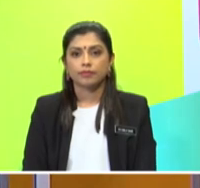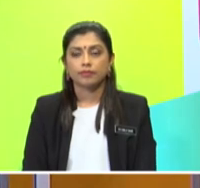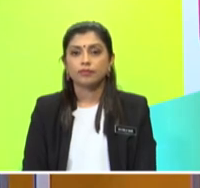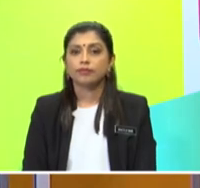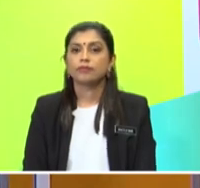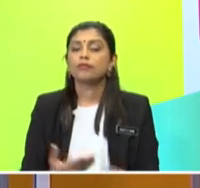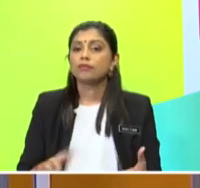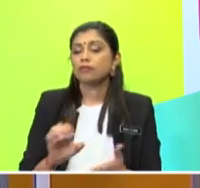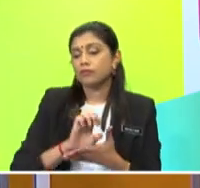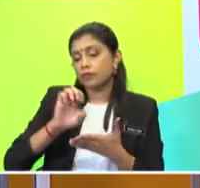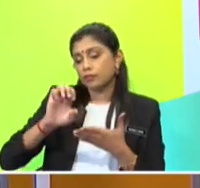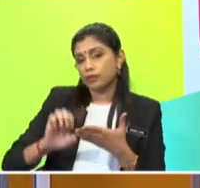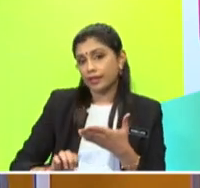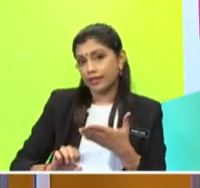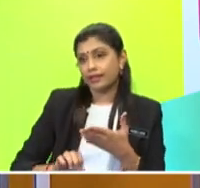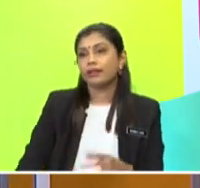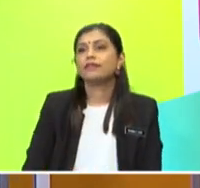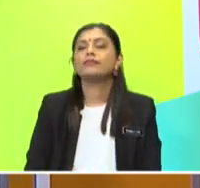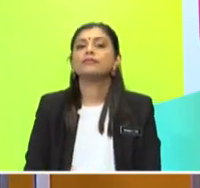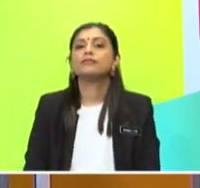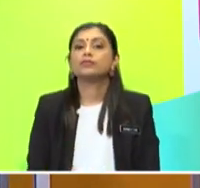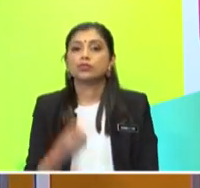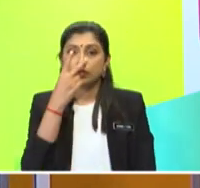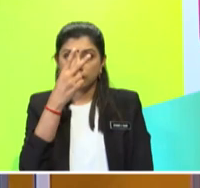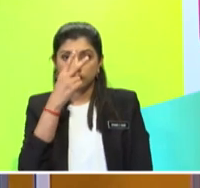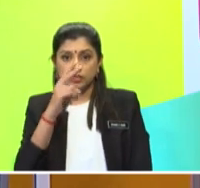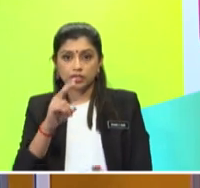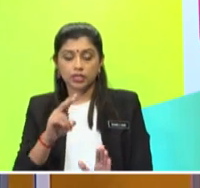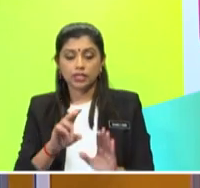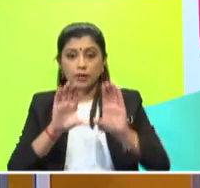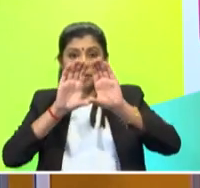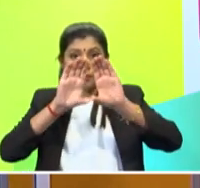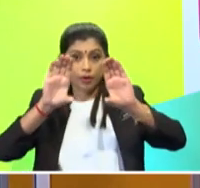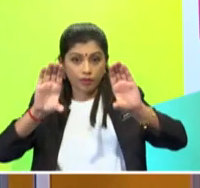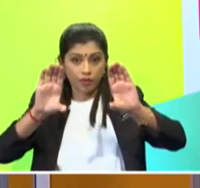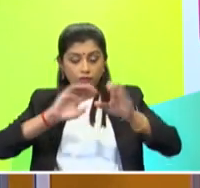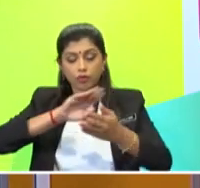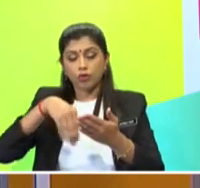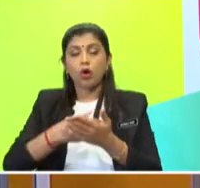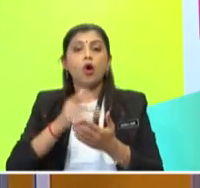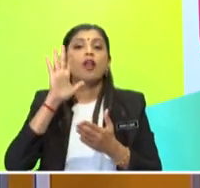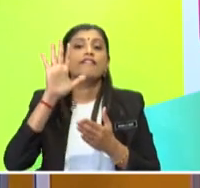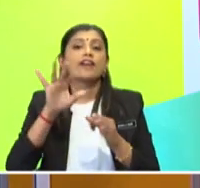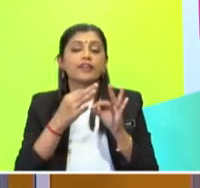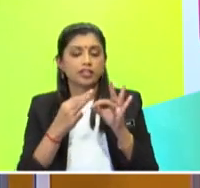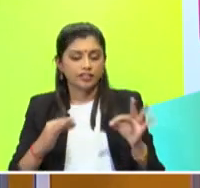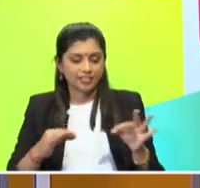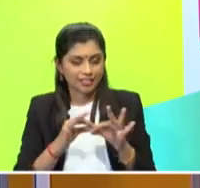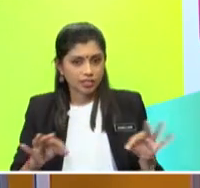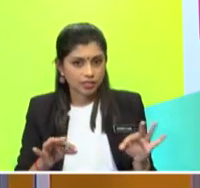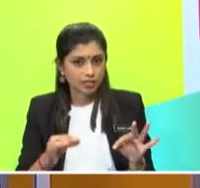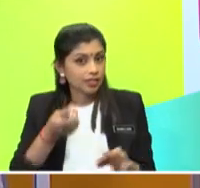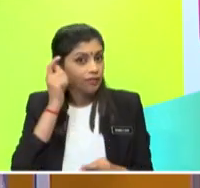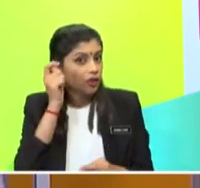end, which is having one paragraph of five sentences. And where do they come from? They come from